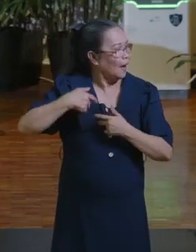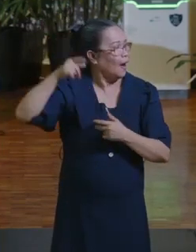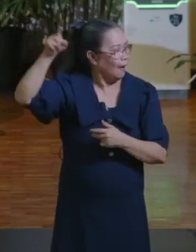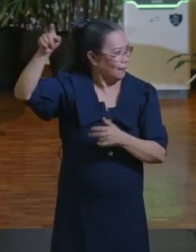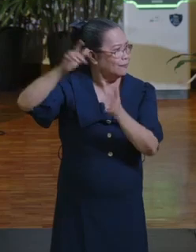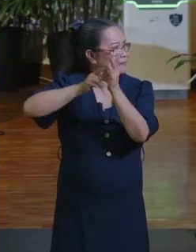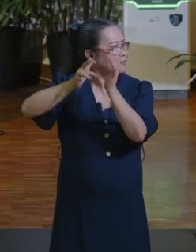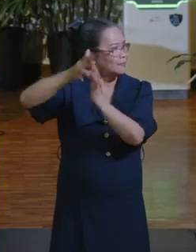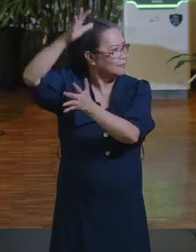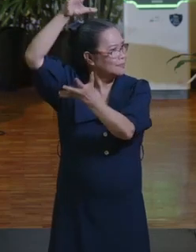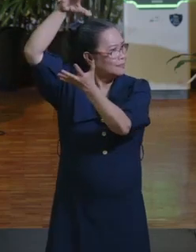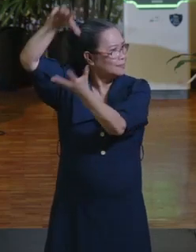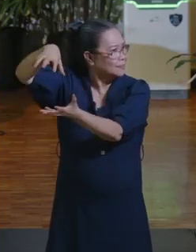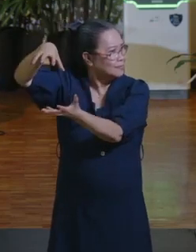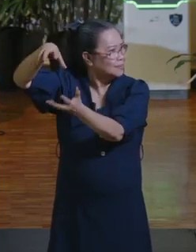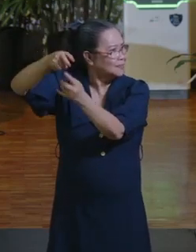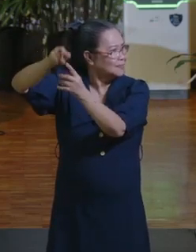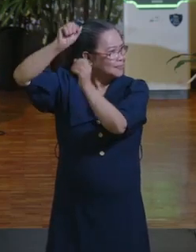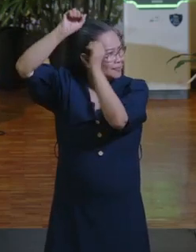do believers.